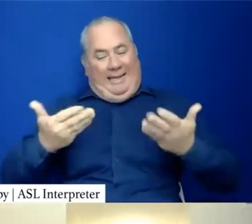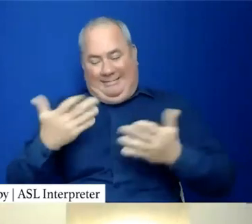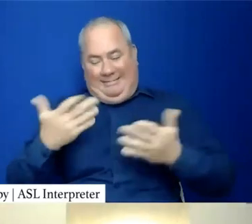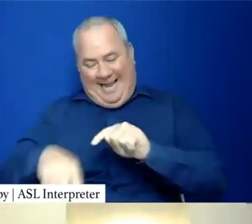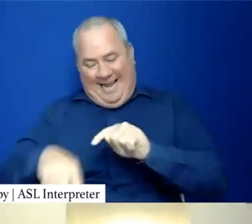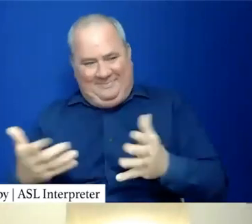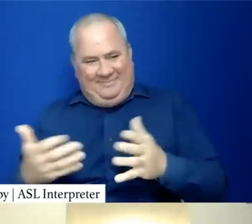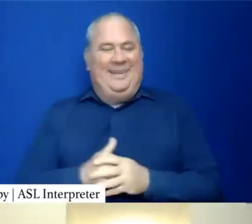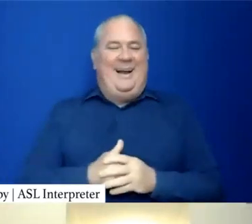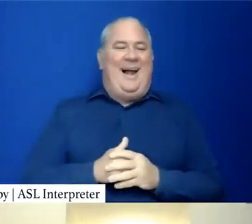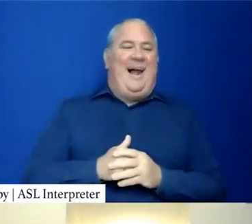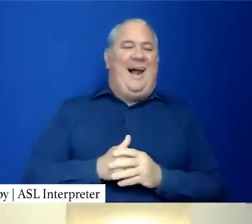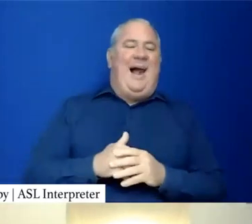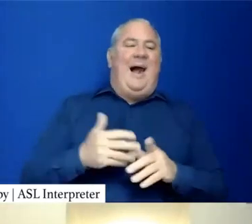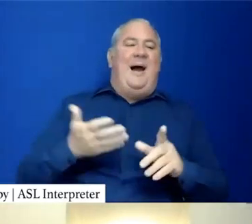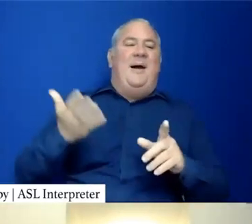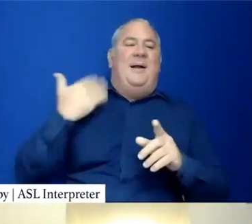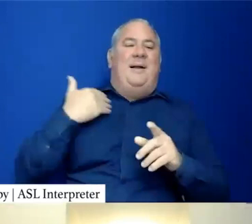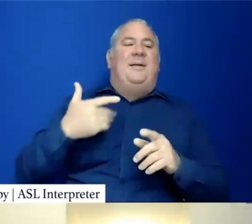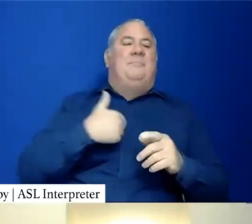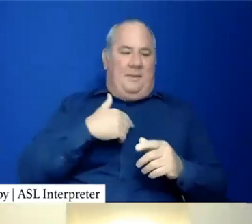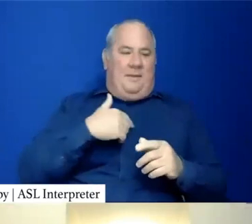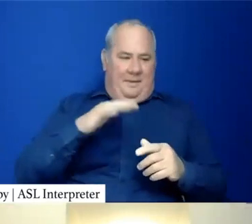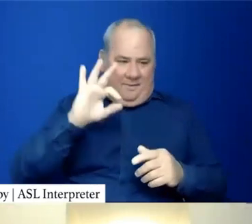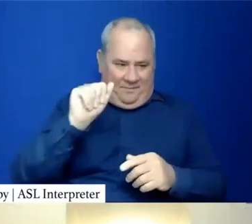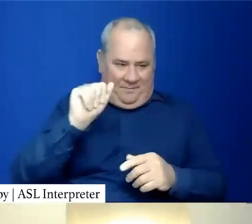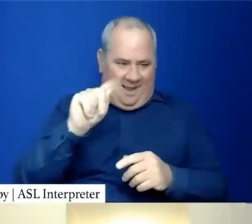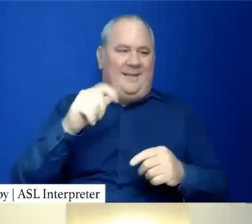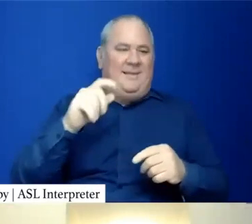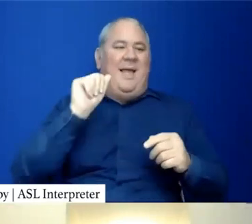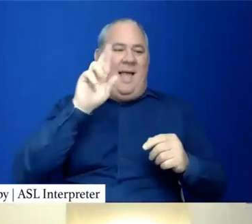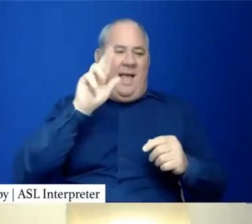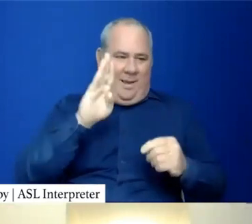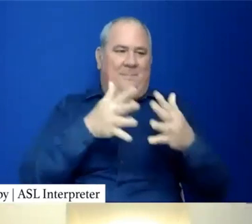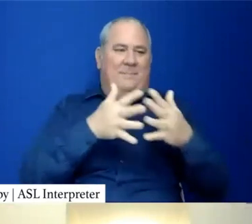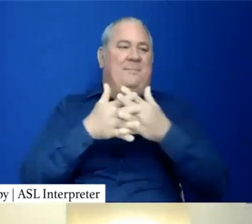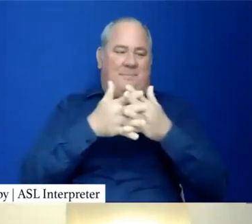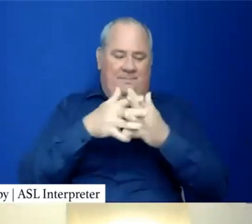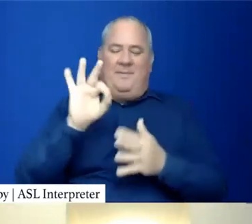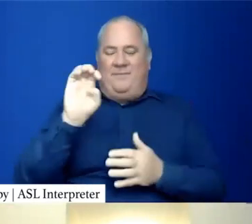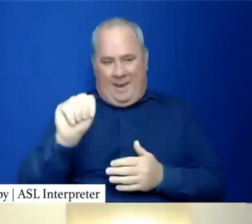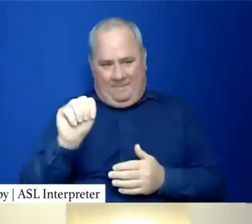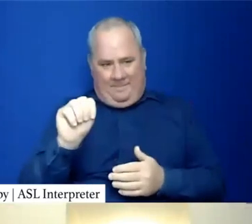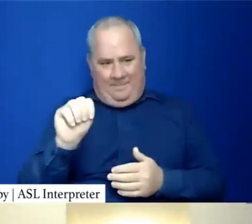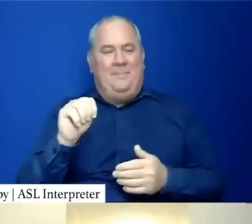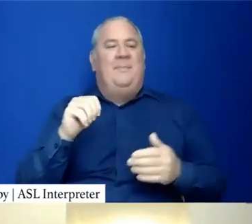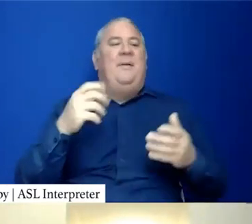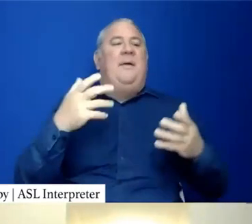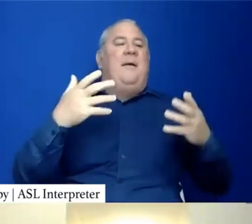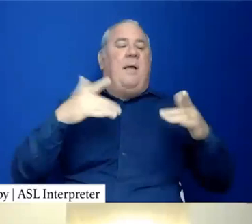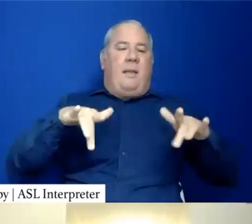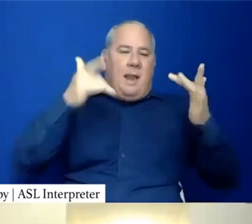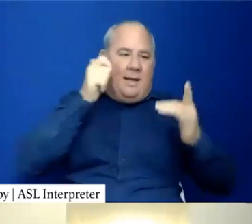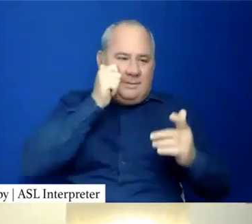but fat Arab American femme with light skin and very dark brown hair in a braid over my